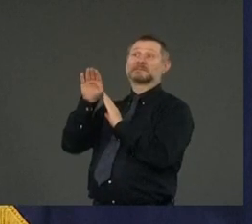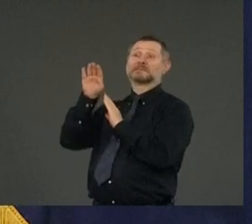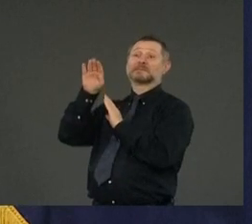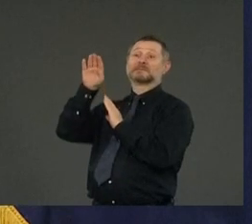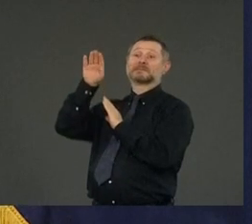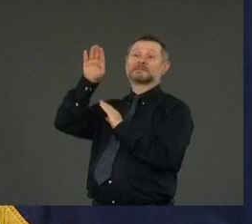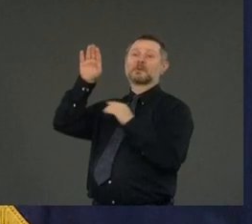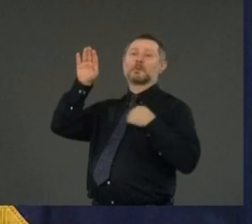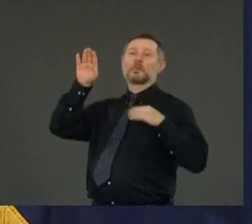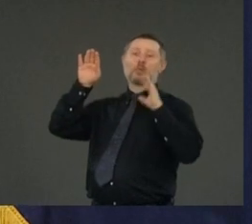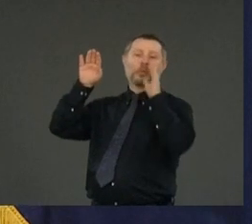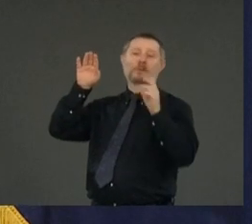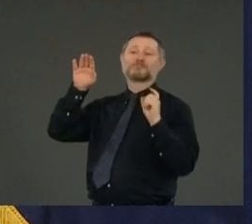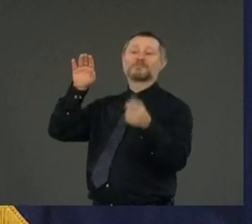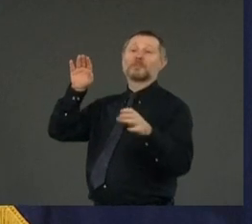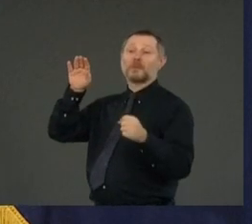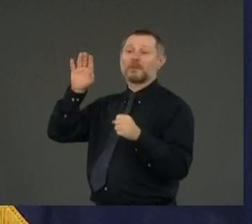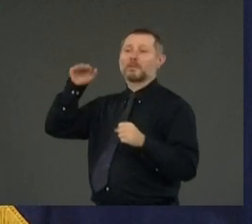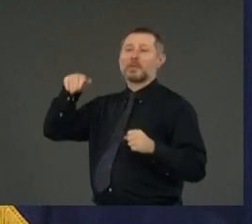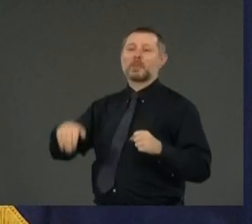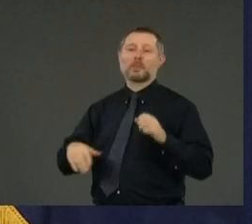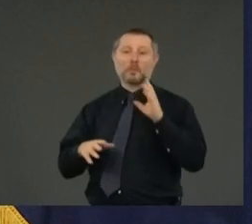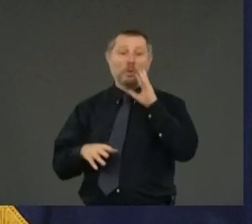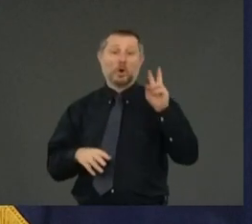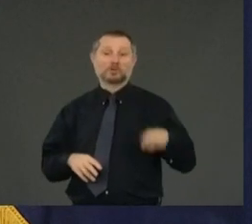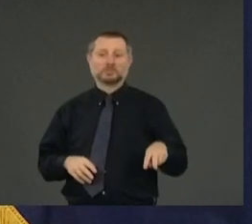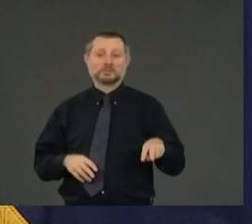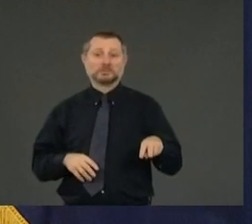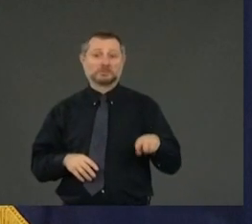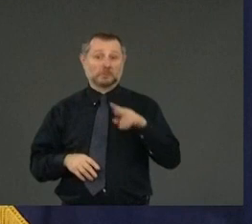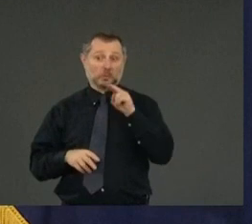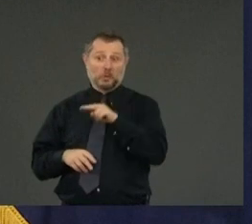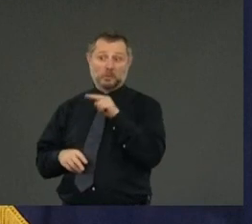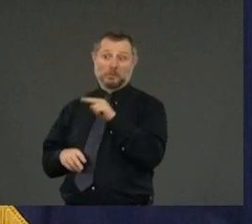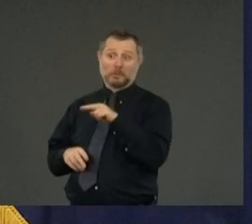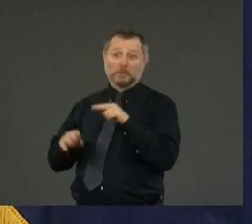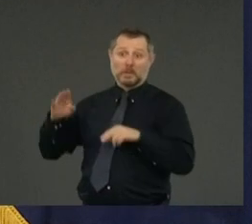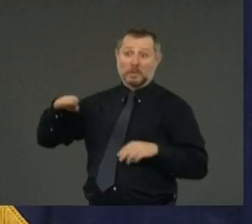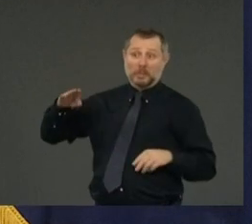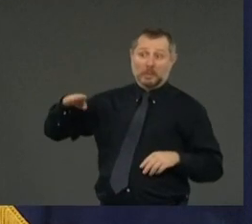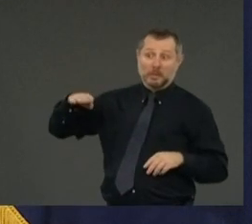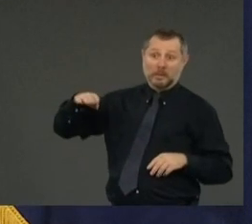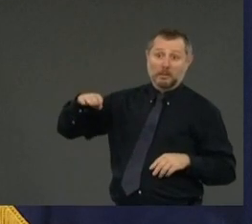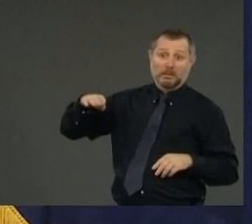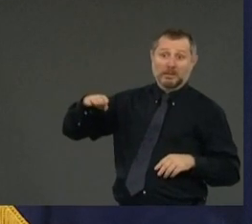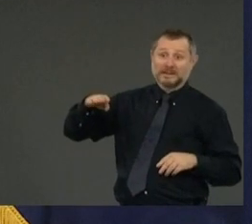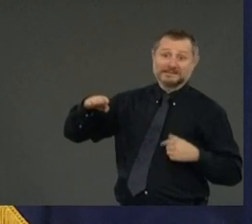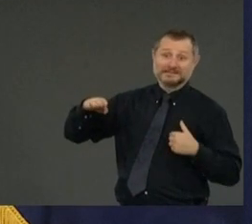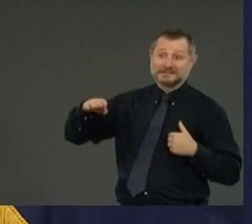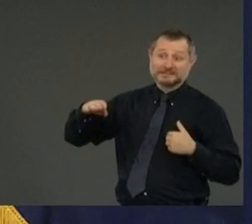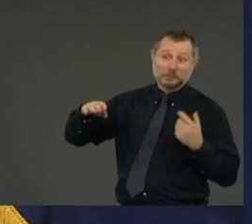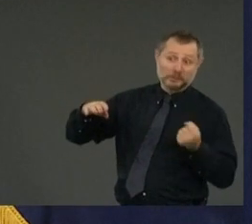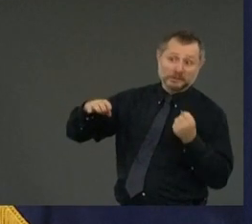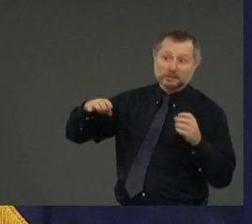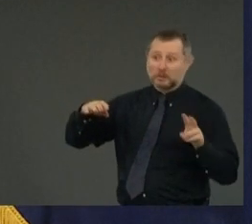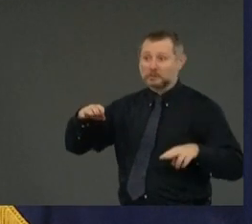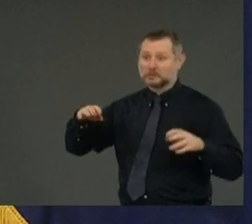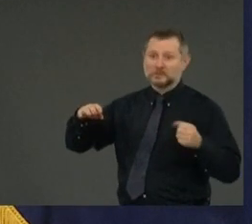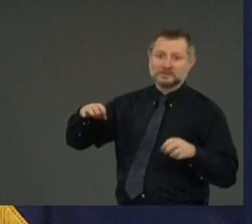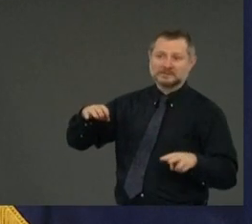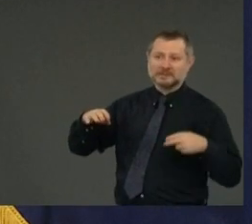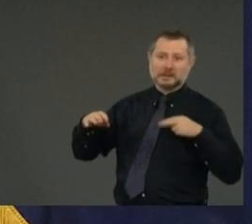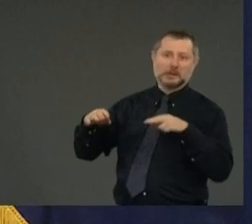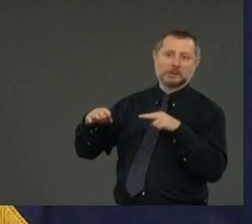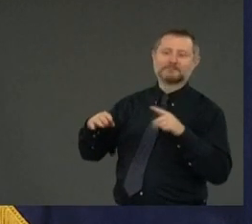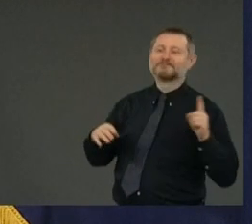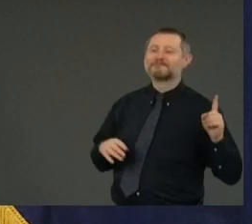So if they're watching the Dow Jones to calibrate their re-election chances, they will not want the